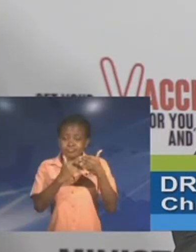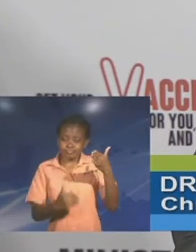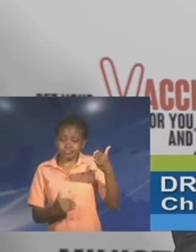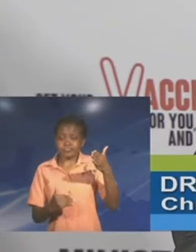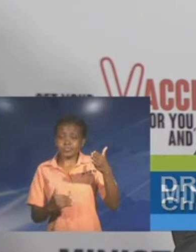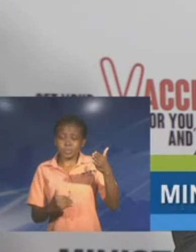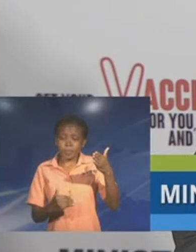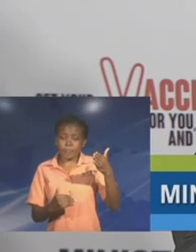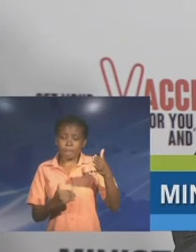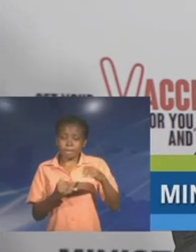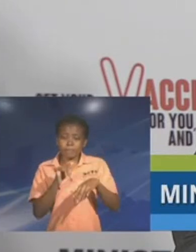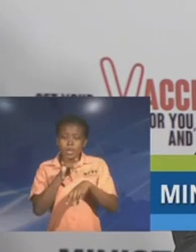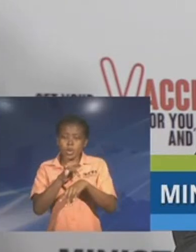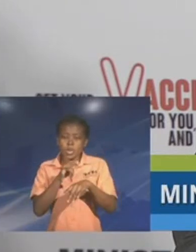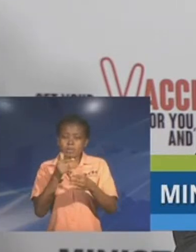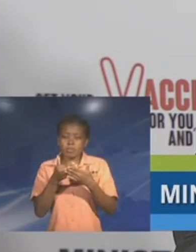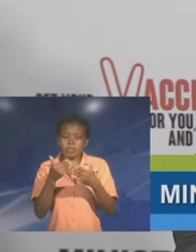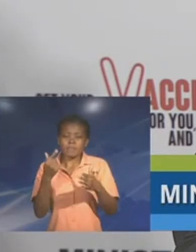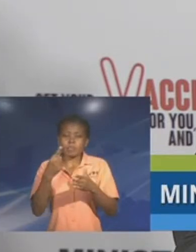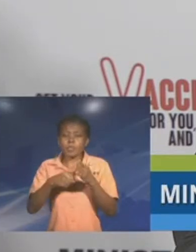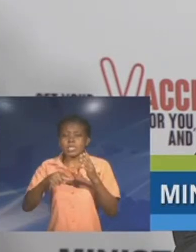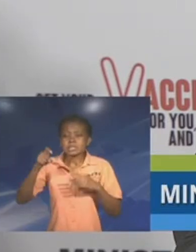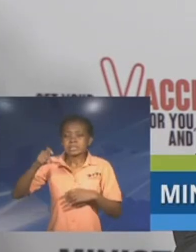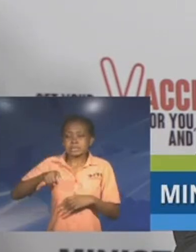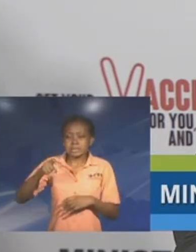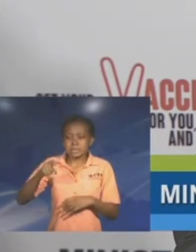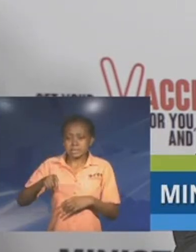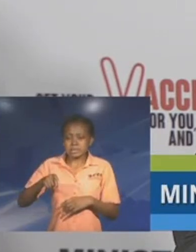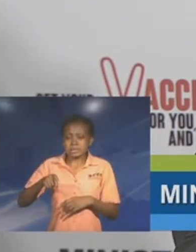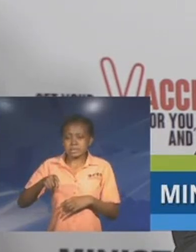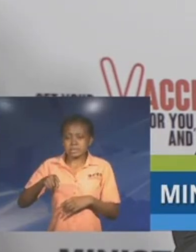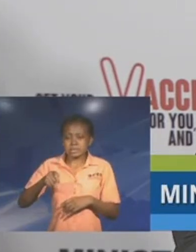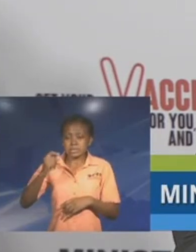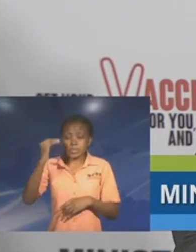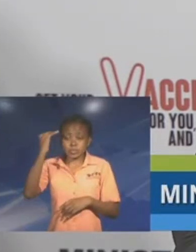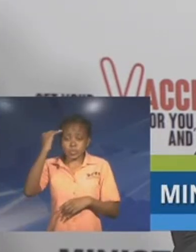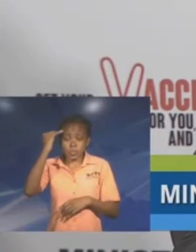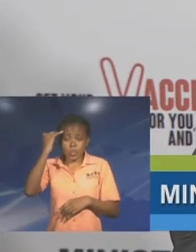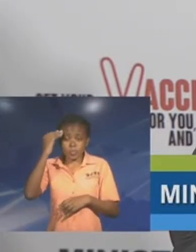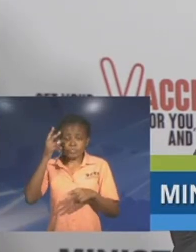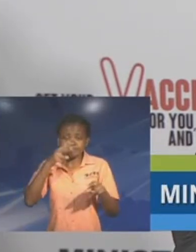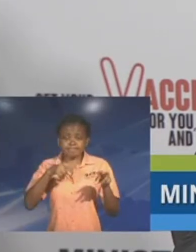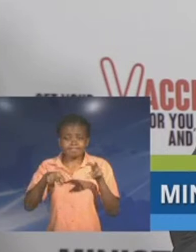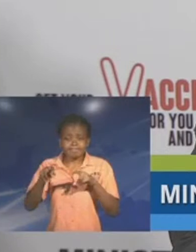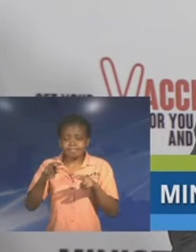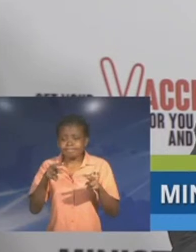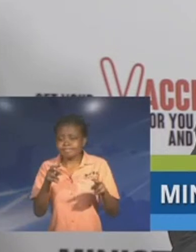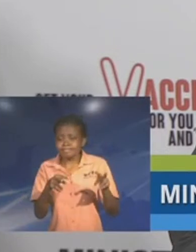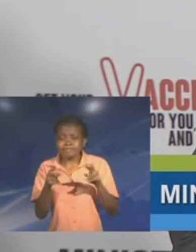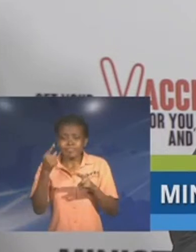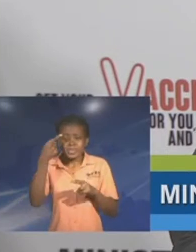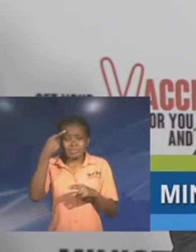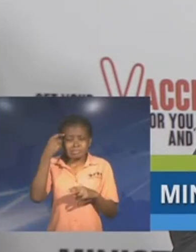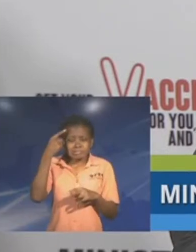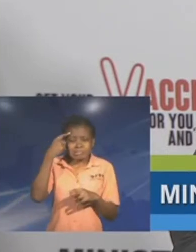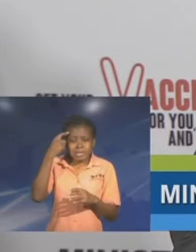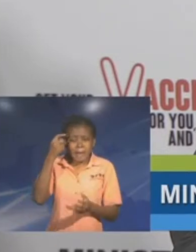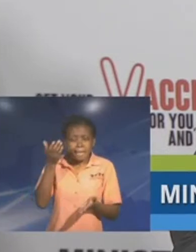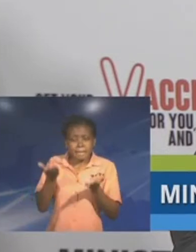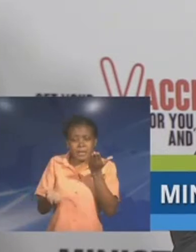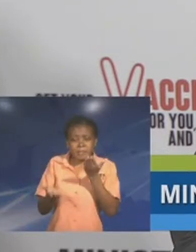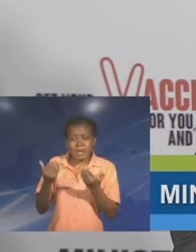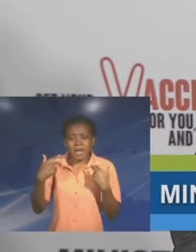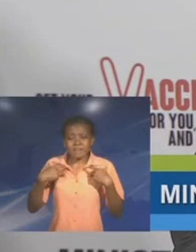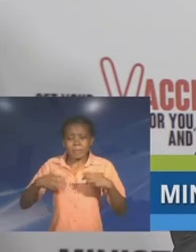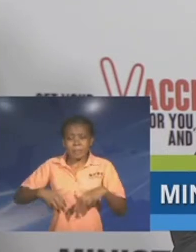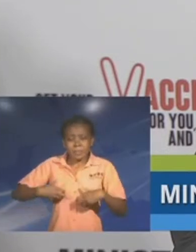very early on in terms of to all the clinicians so that they know what represents a suspect case. Having said that, we haven't been